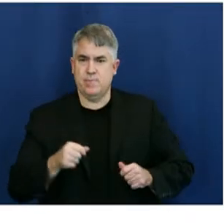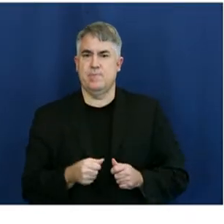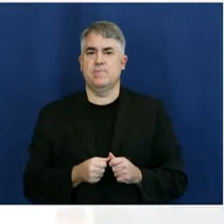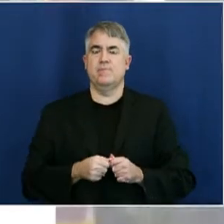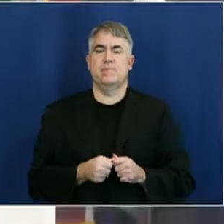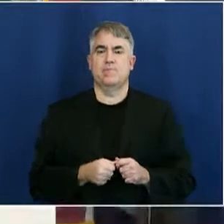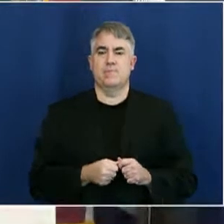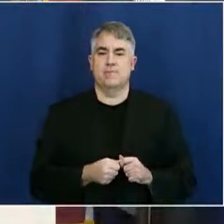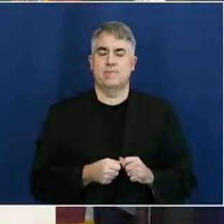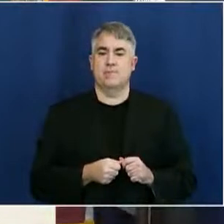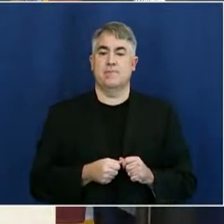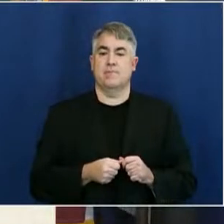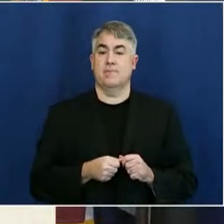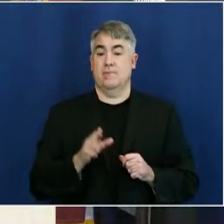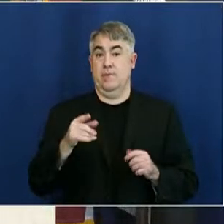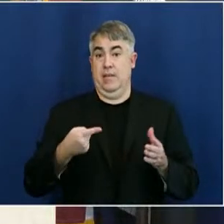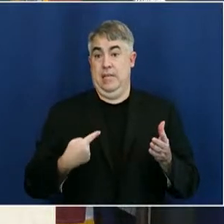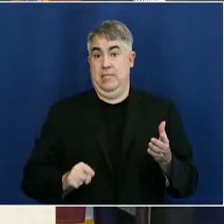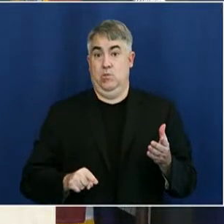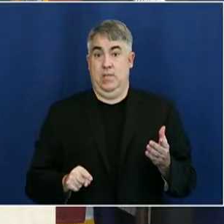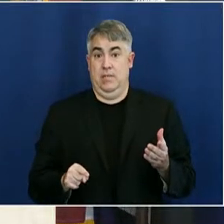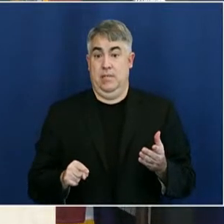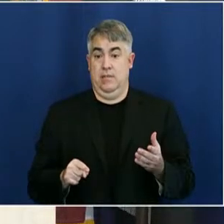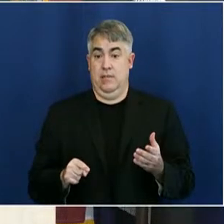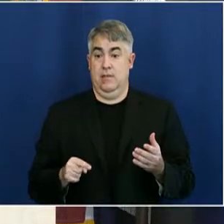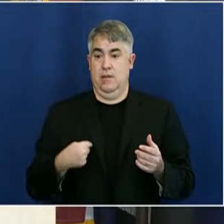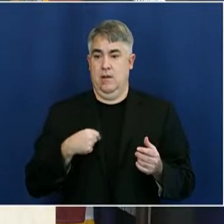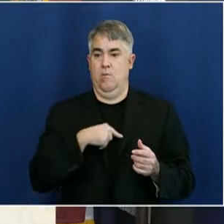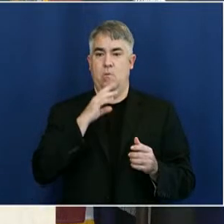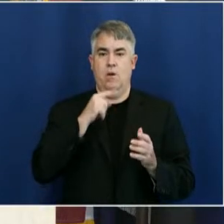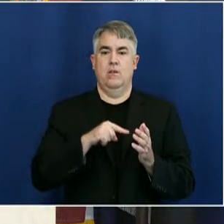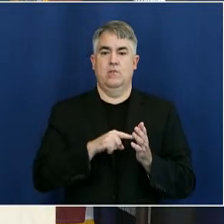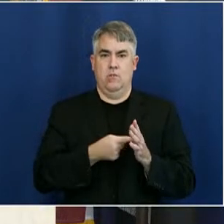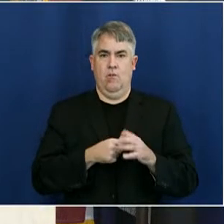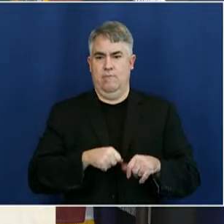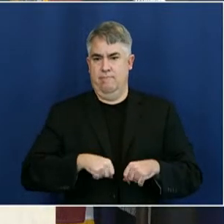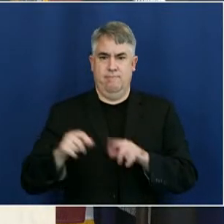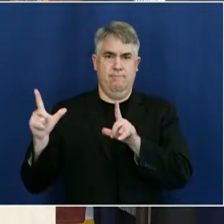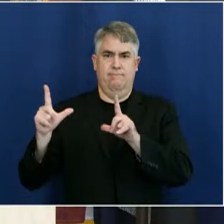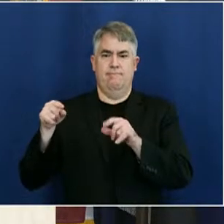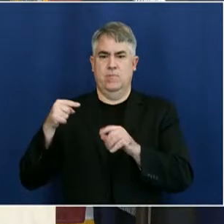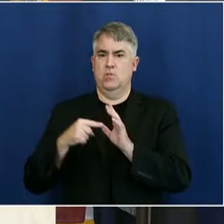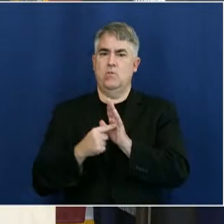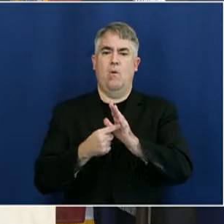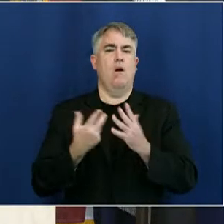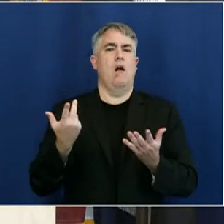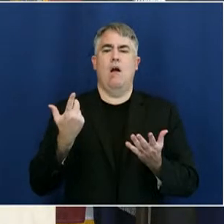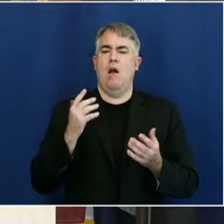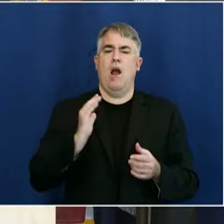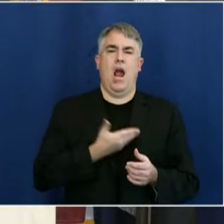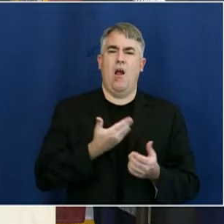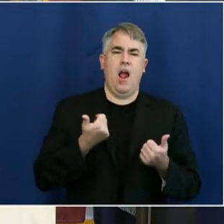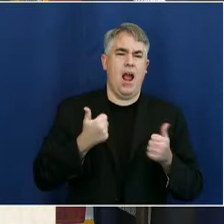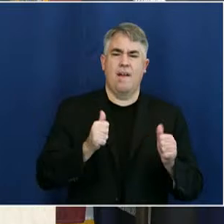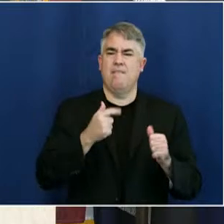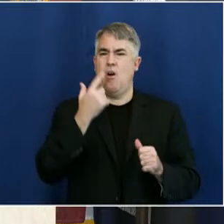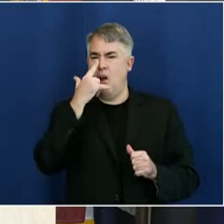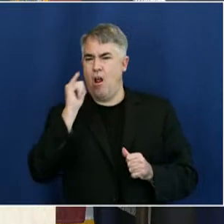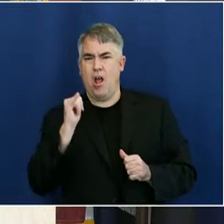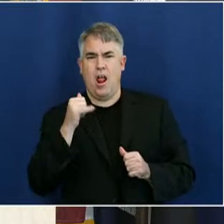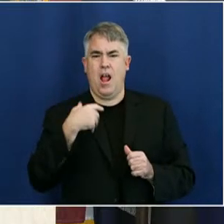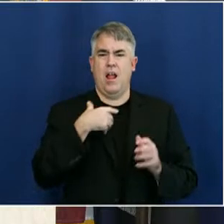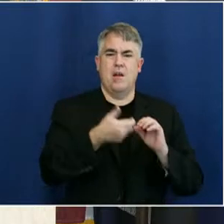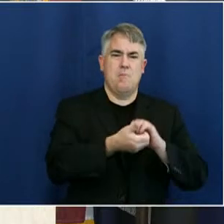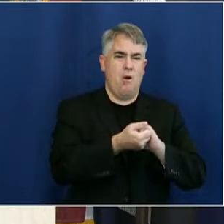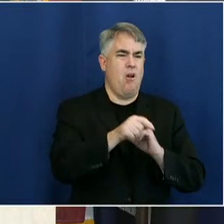you is that we're going to be sharing next week a dashboard that's going to keep track of our efforts with our community partners. Right